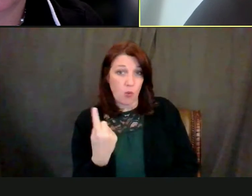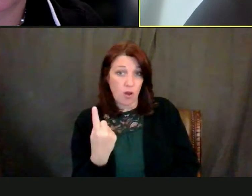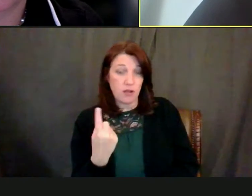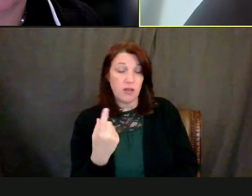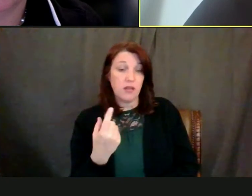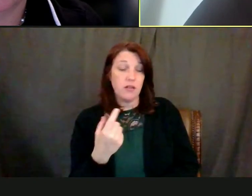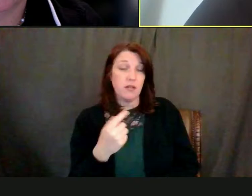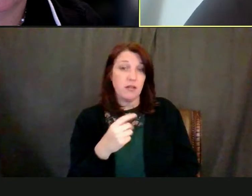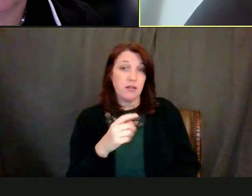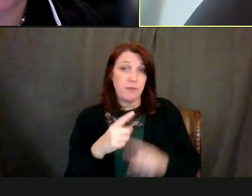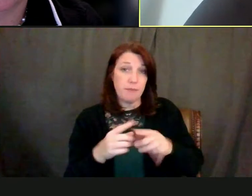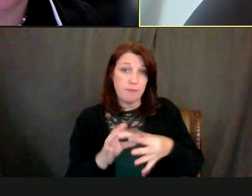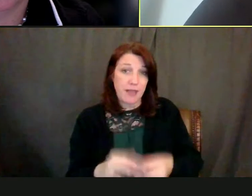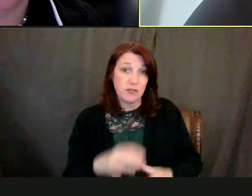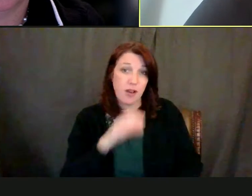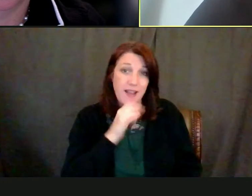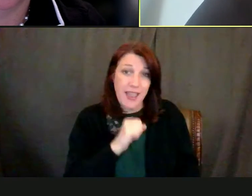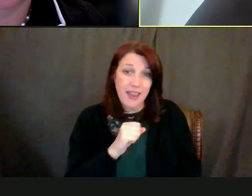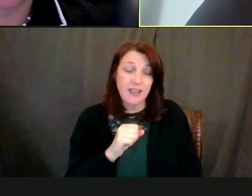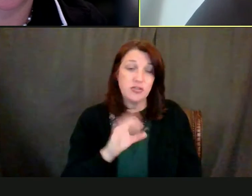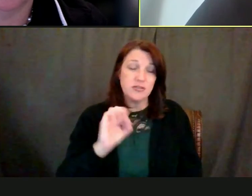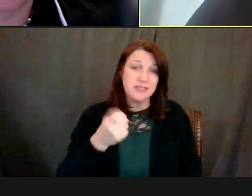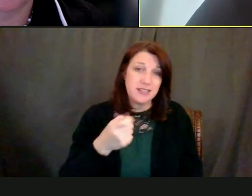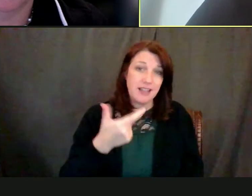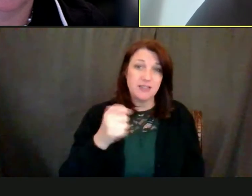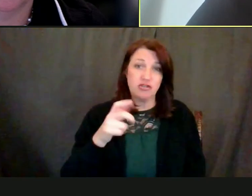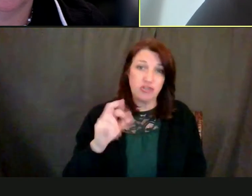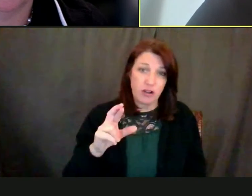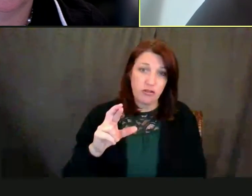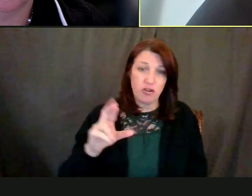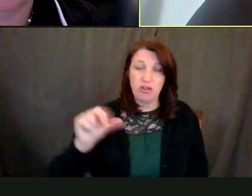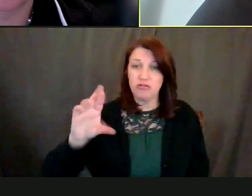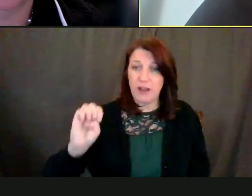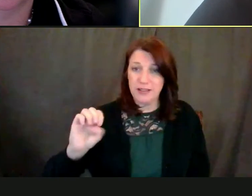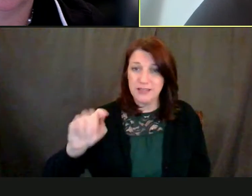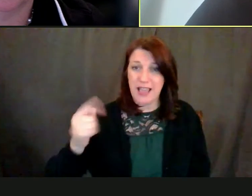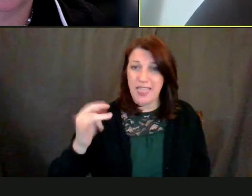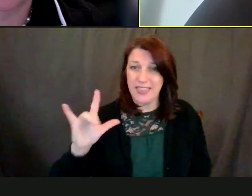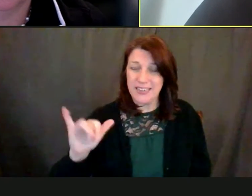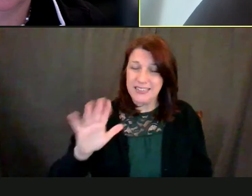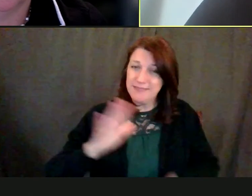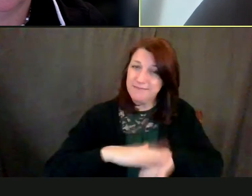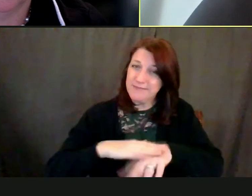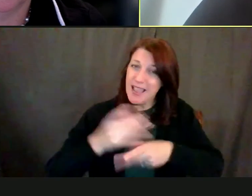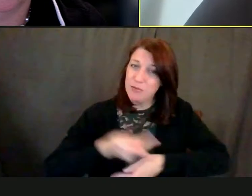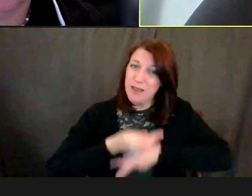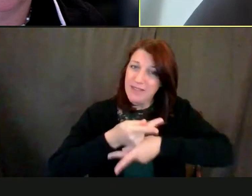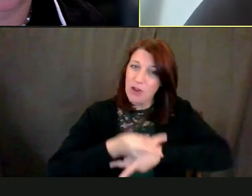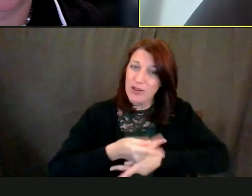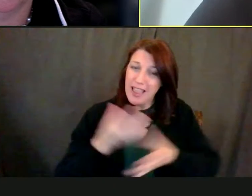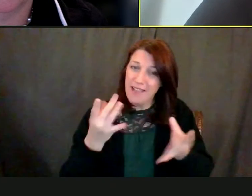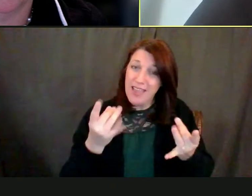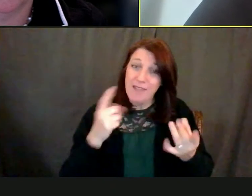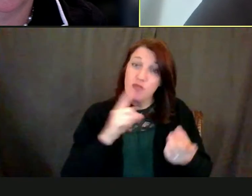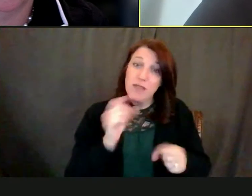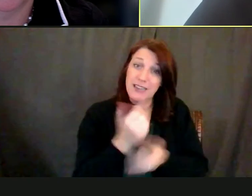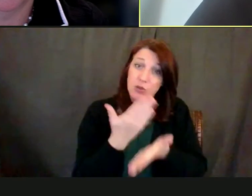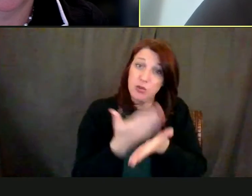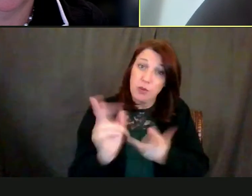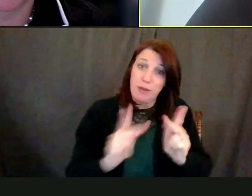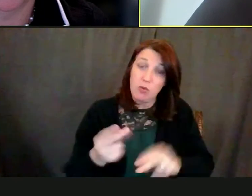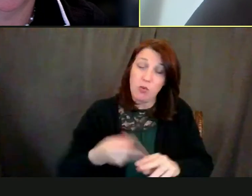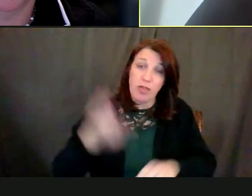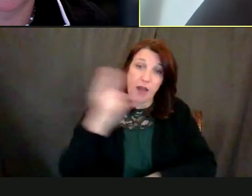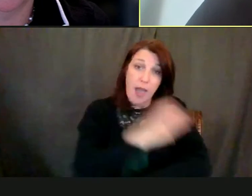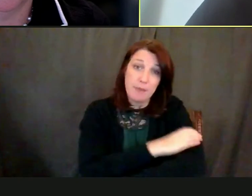age, sex or gender, race, ethnicity, then we need to be very careful about that. So if you really do need to exclude people with hypertension